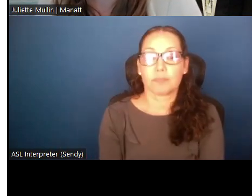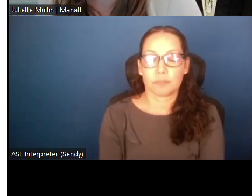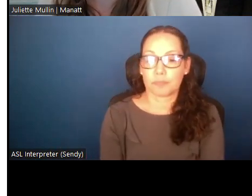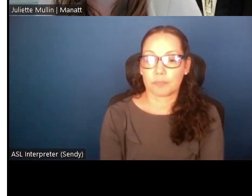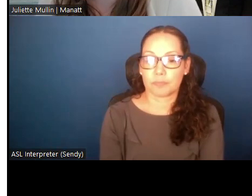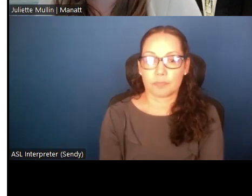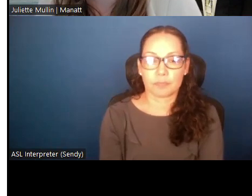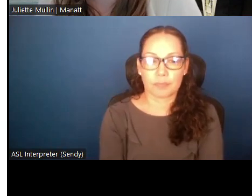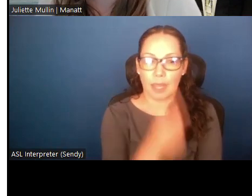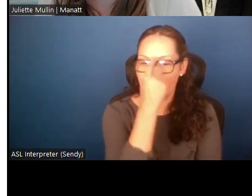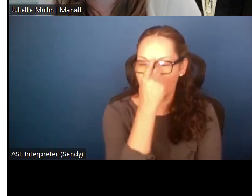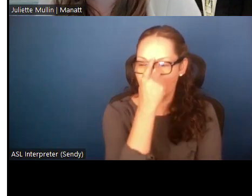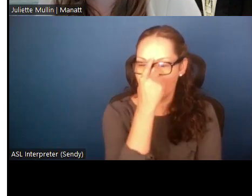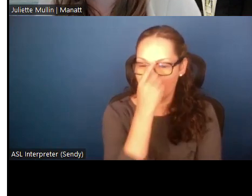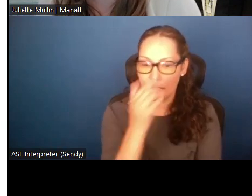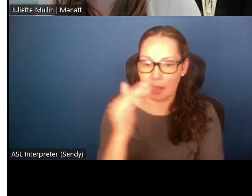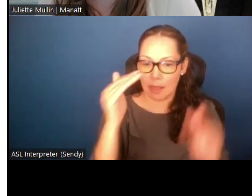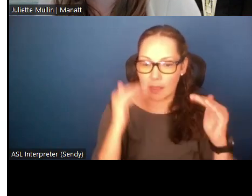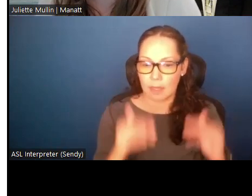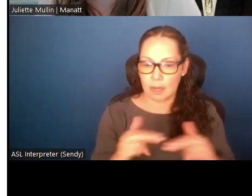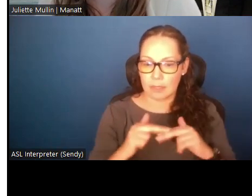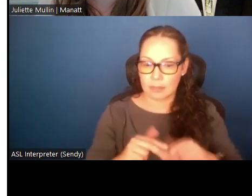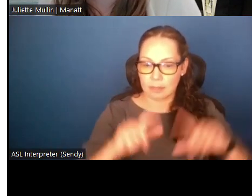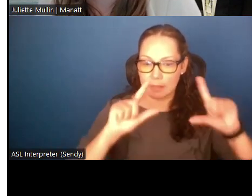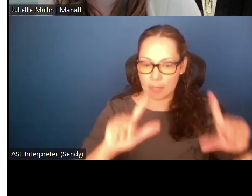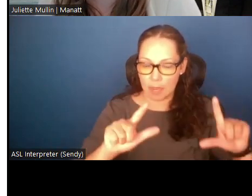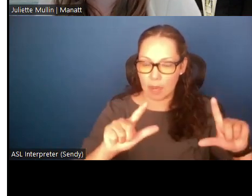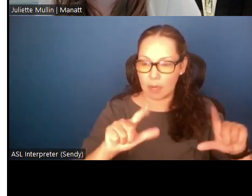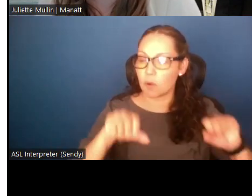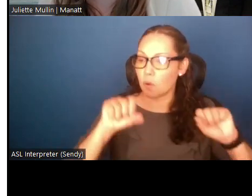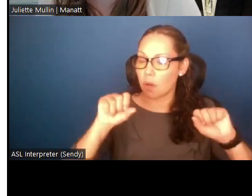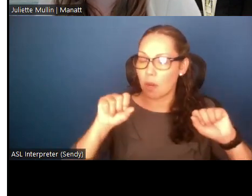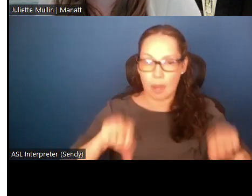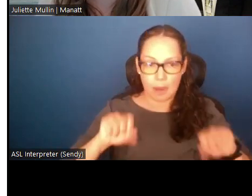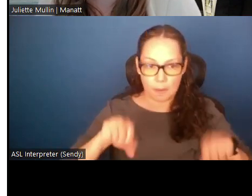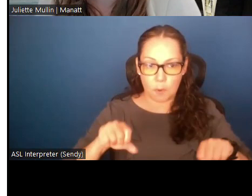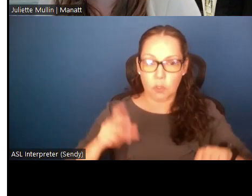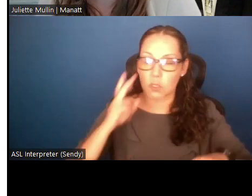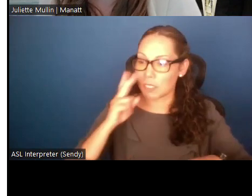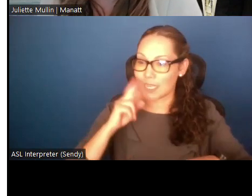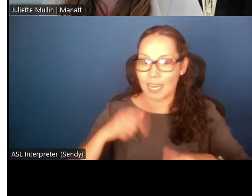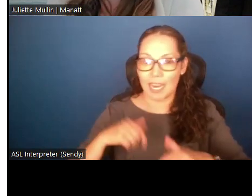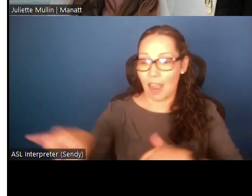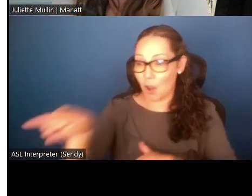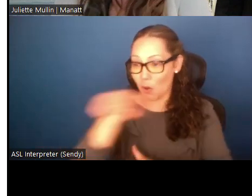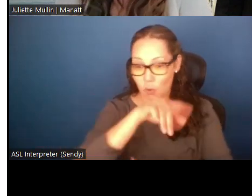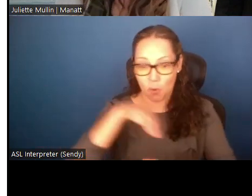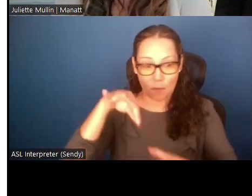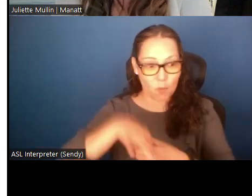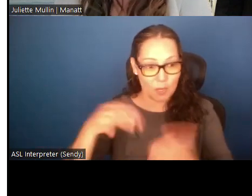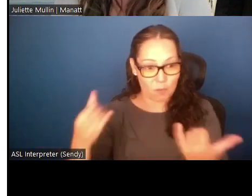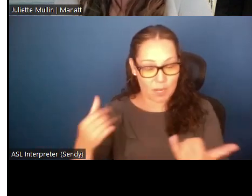I think on our next slide, we'll be able to see how people are voting.